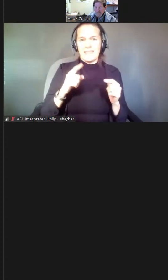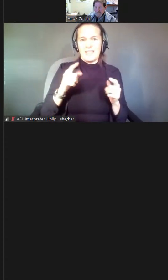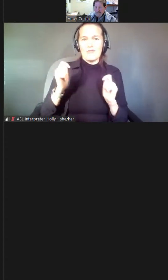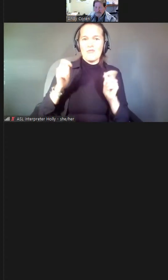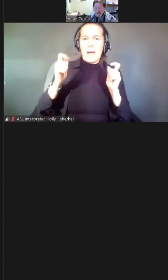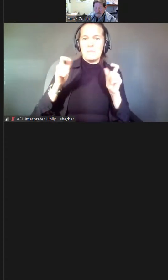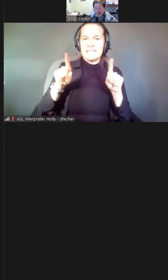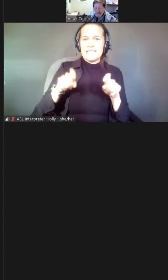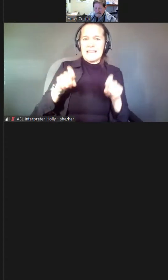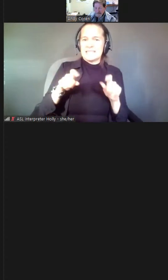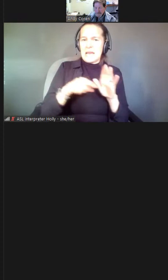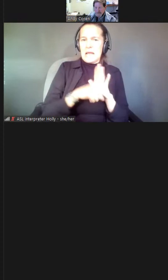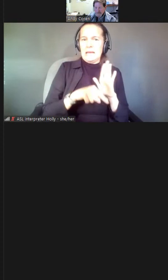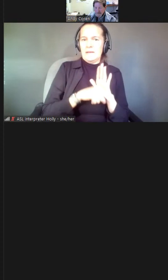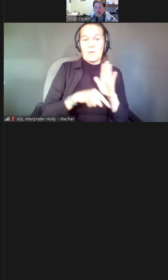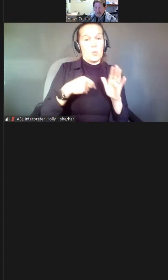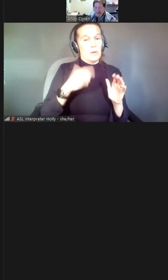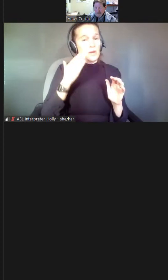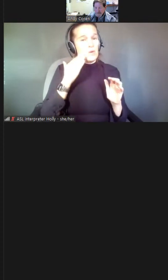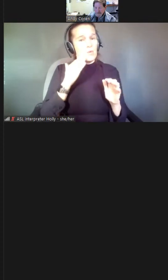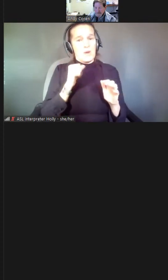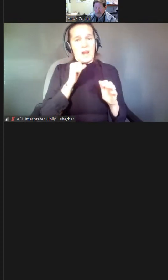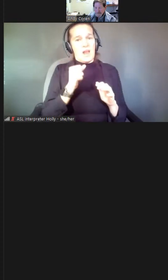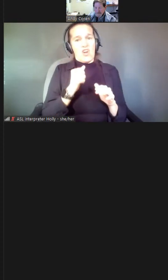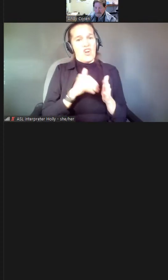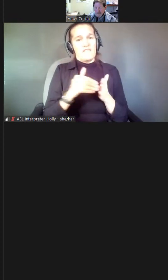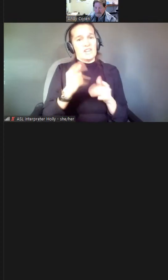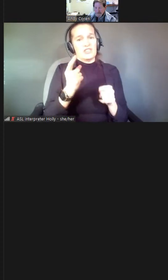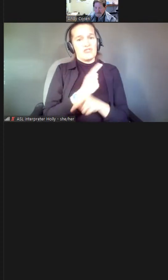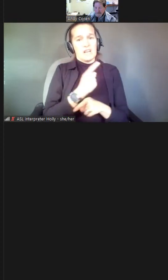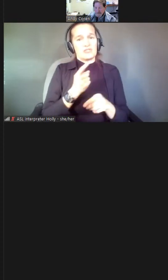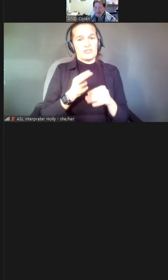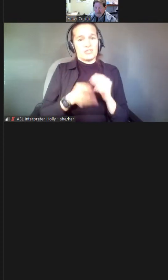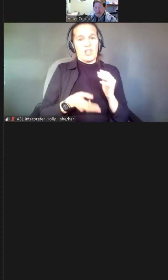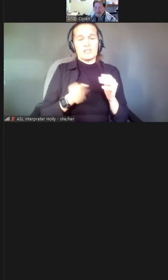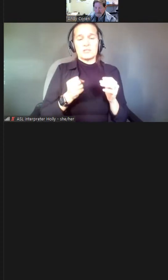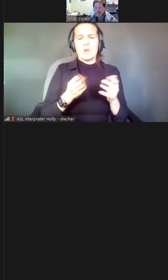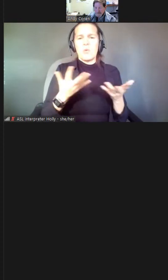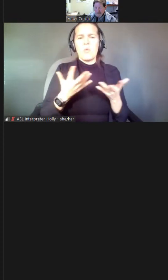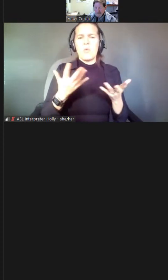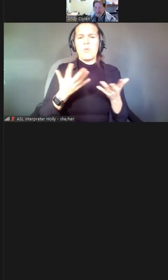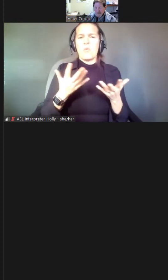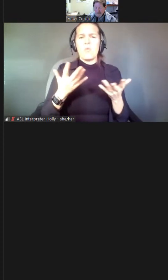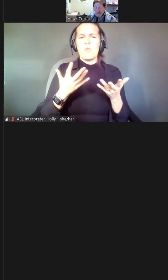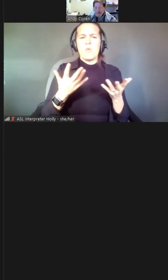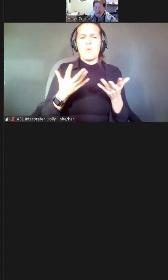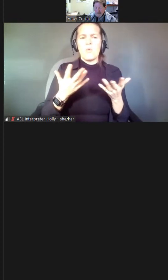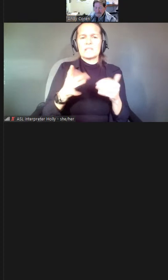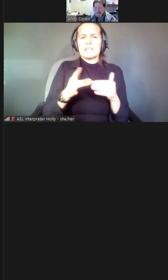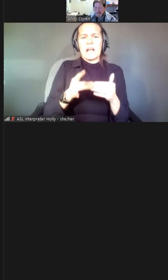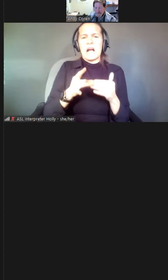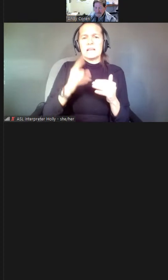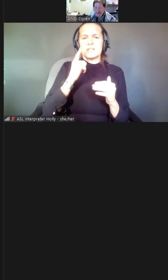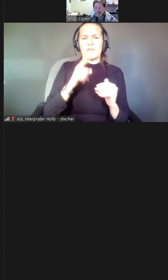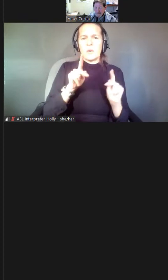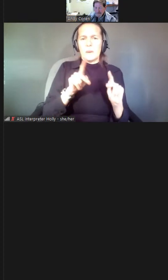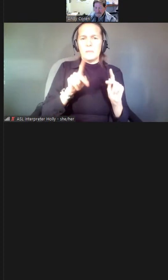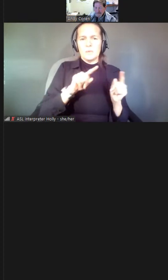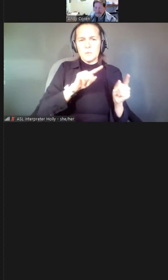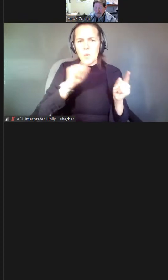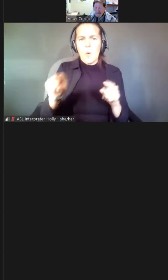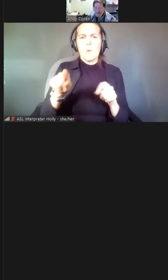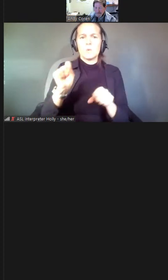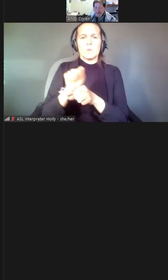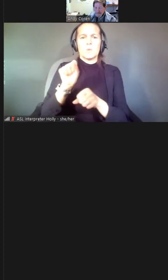tests don't have correct results? What kind of guidance should people have about going to work in the absence